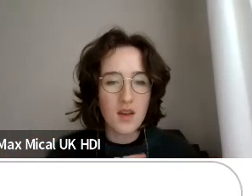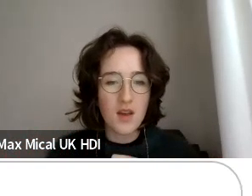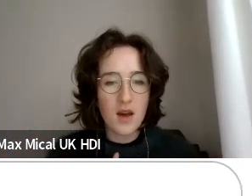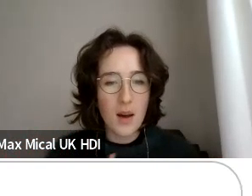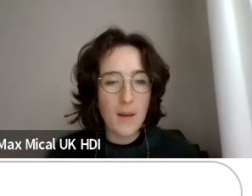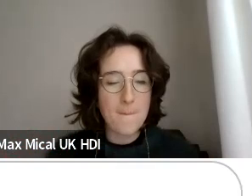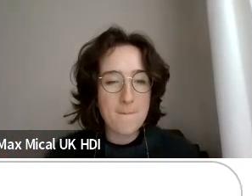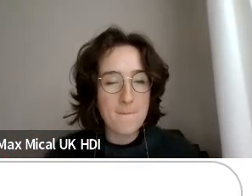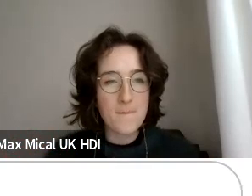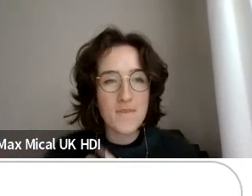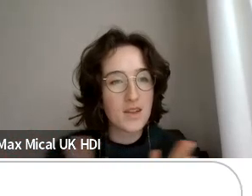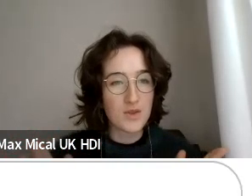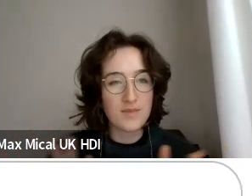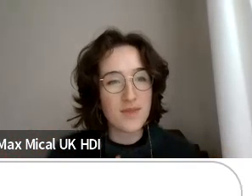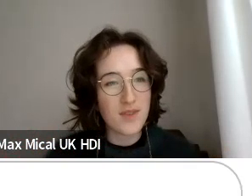this.